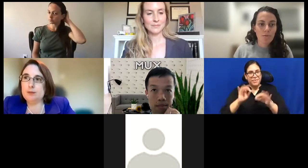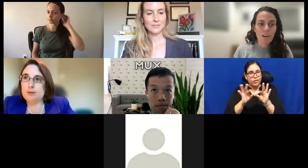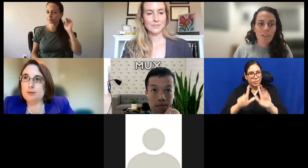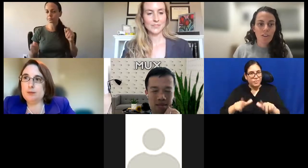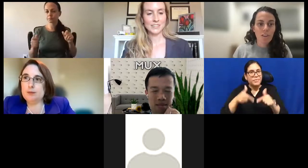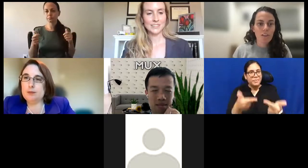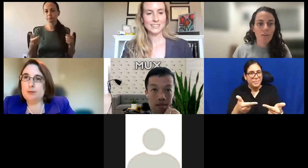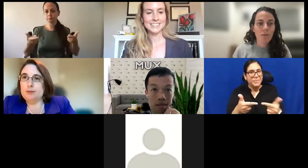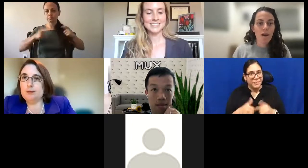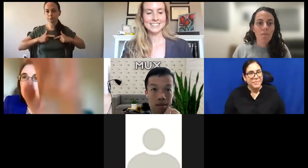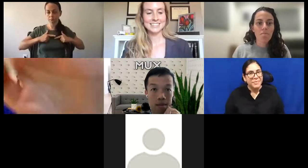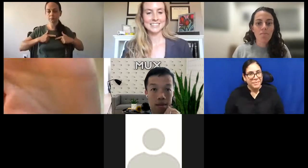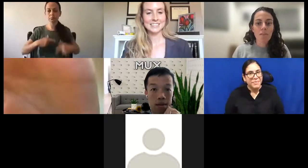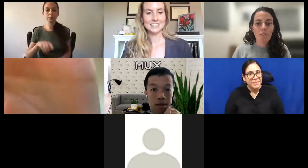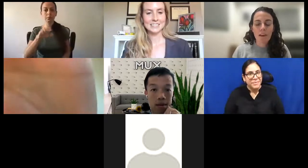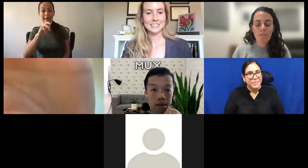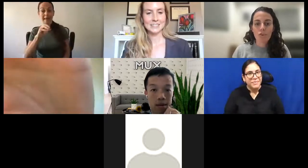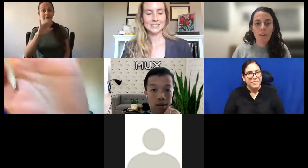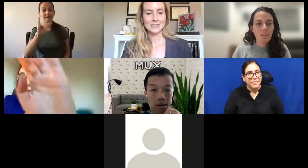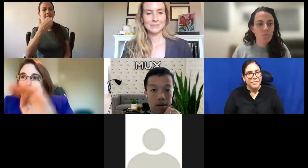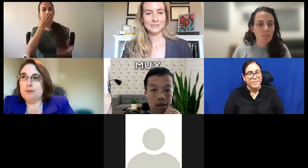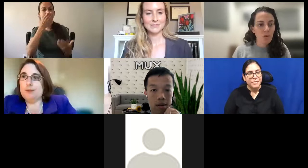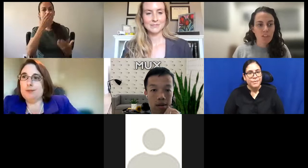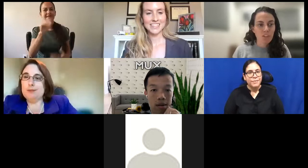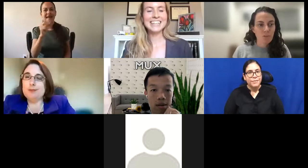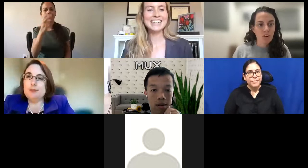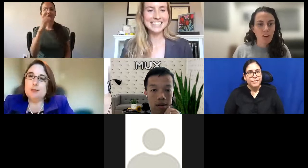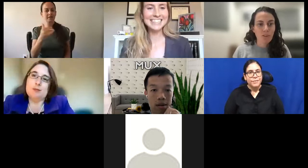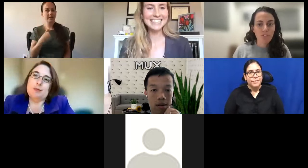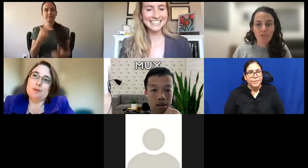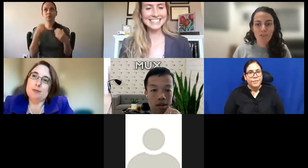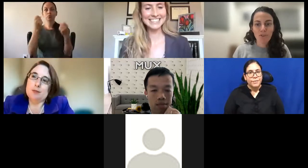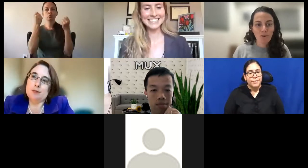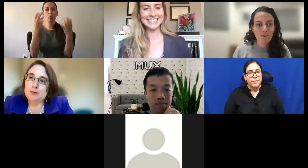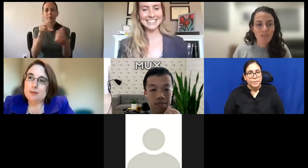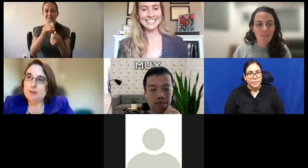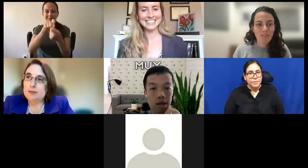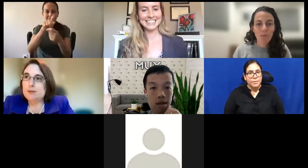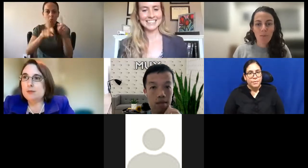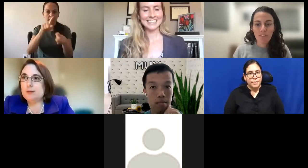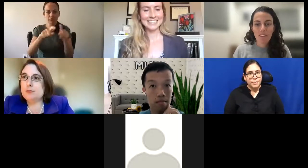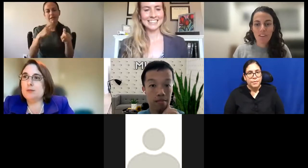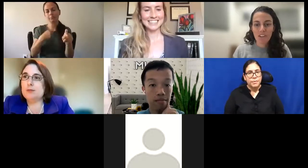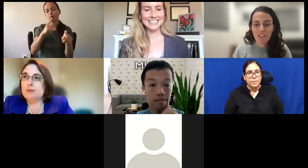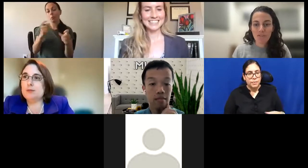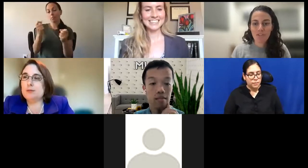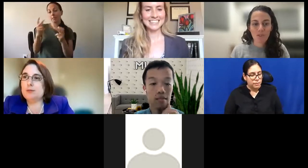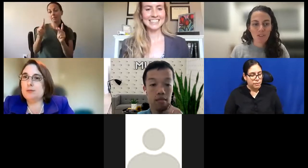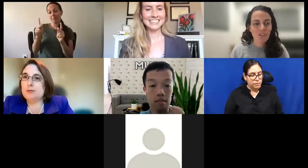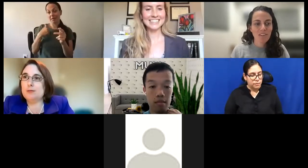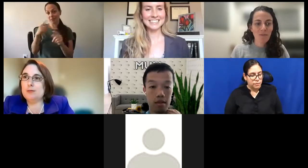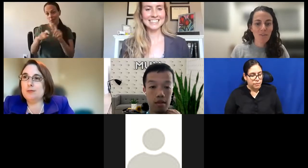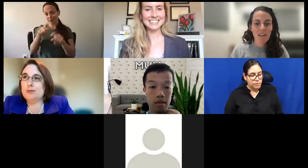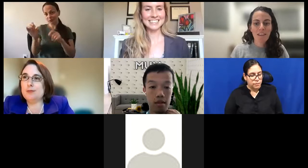That was great, Ashley. Thank you. I have so many specific questions, and I'm sure others do too. Both Angela and Ashley have said so